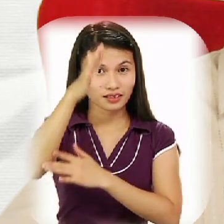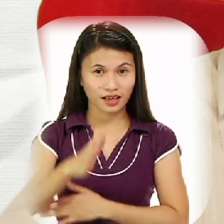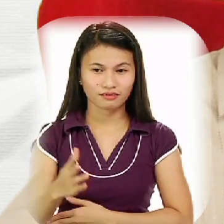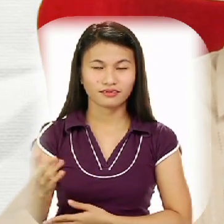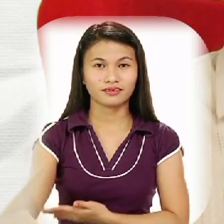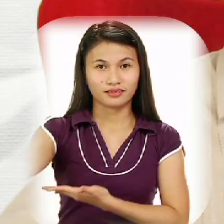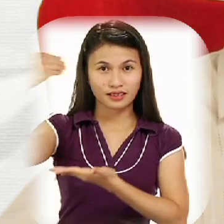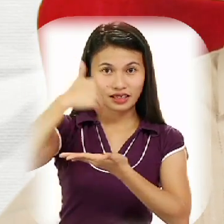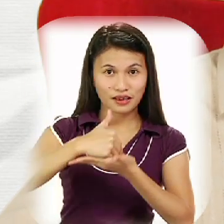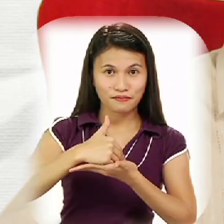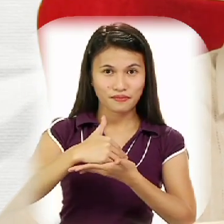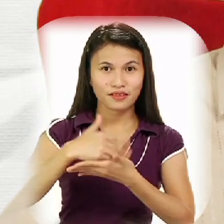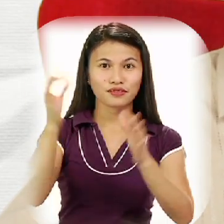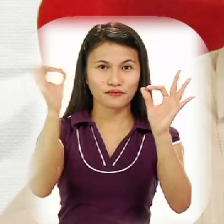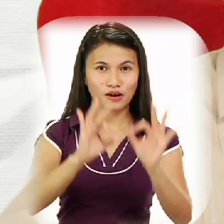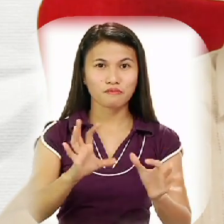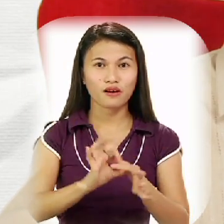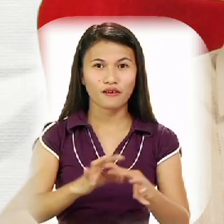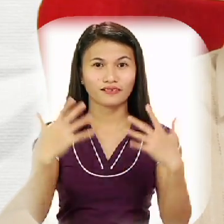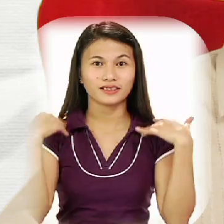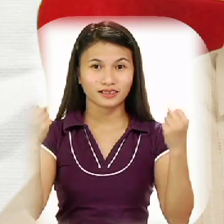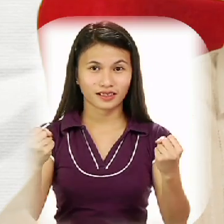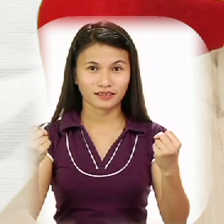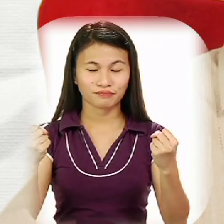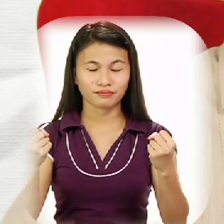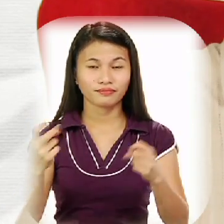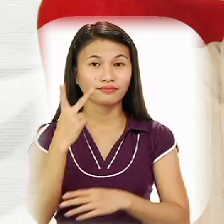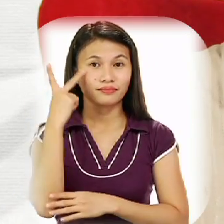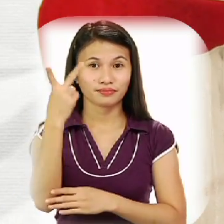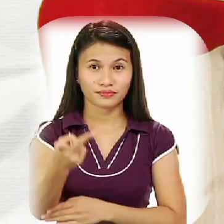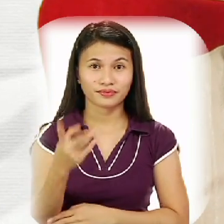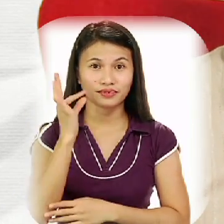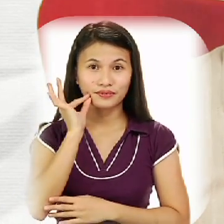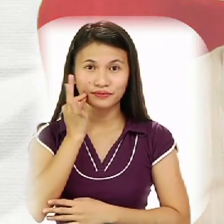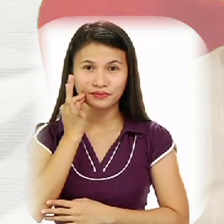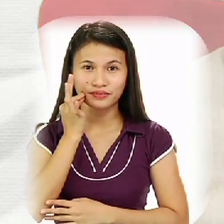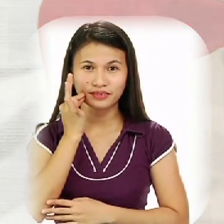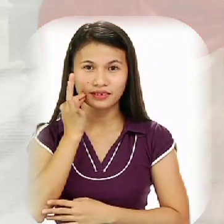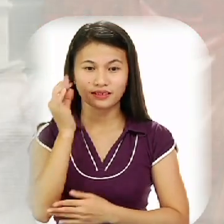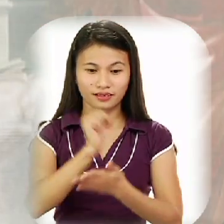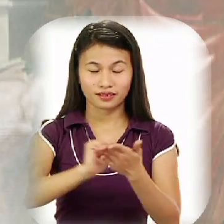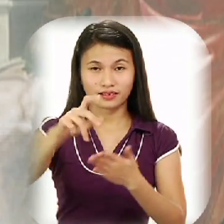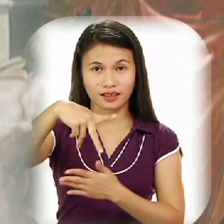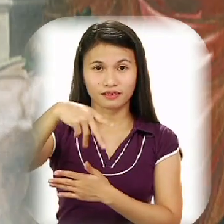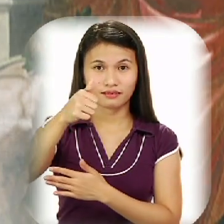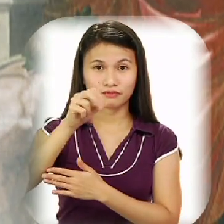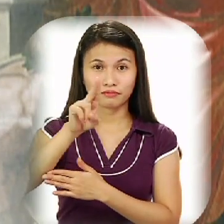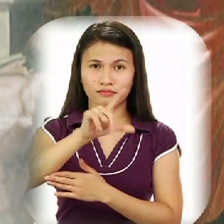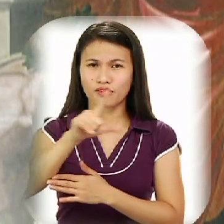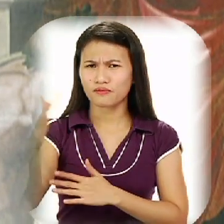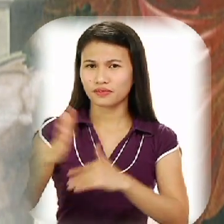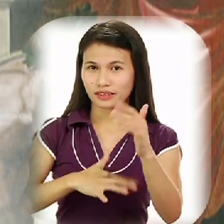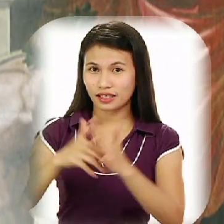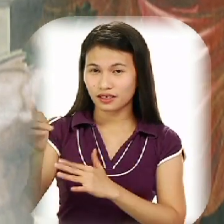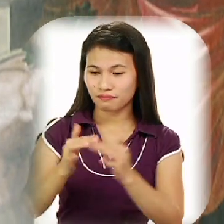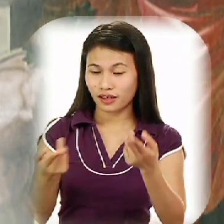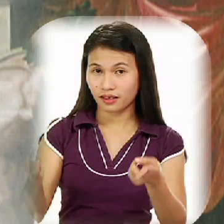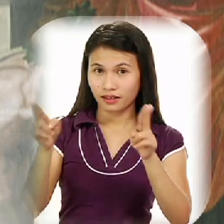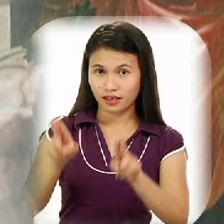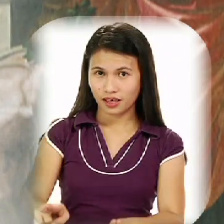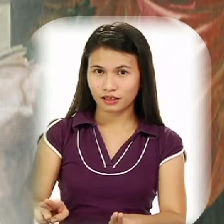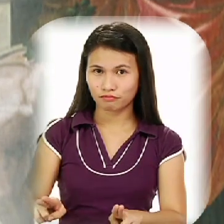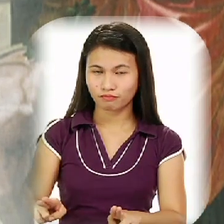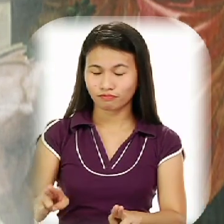him in the form of strength. And look at the fruit. St. Paul, in